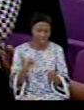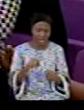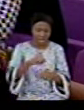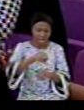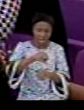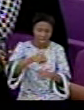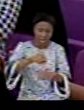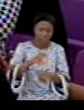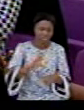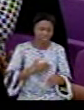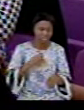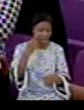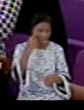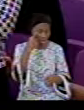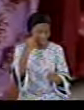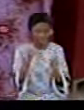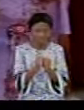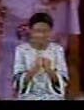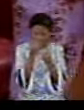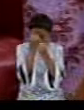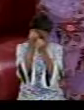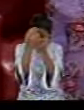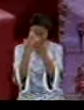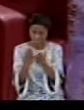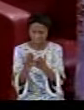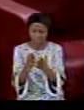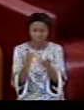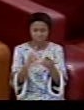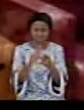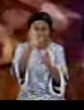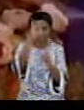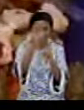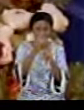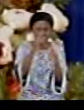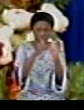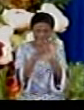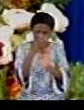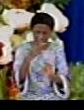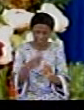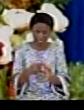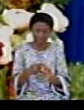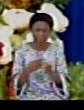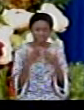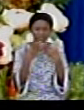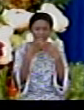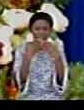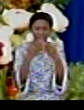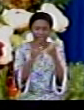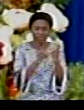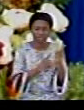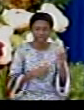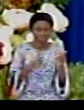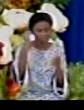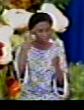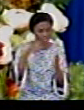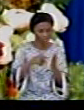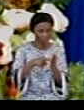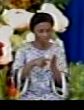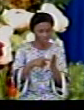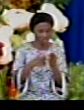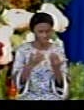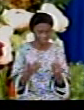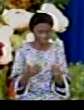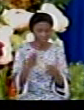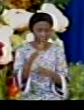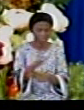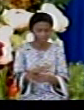word in Jesus' name. Thank you, Lord, for this evening. We just